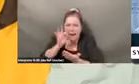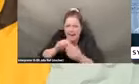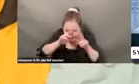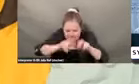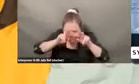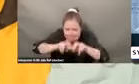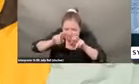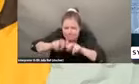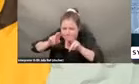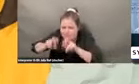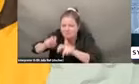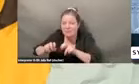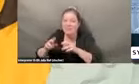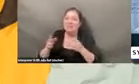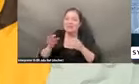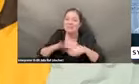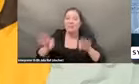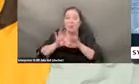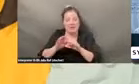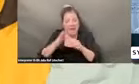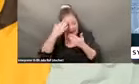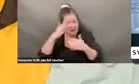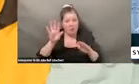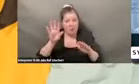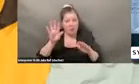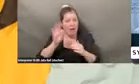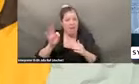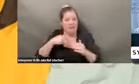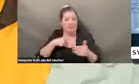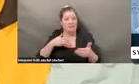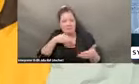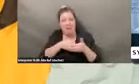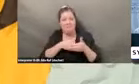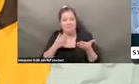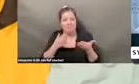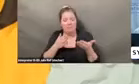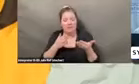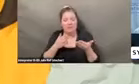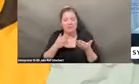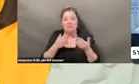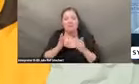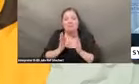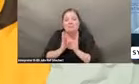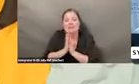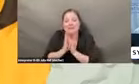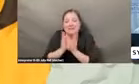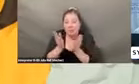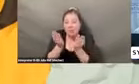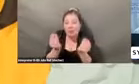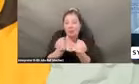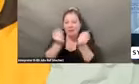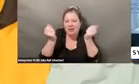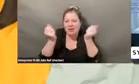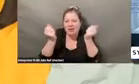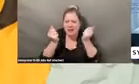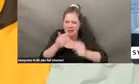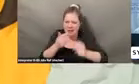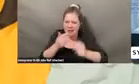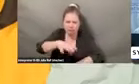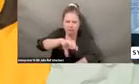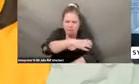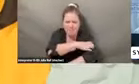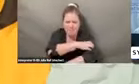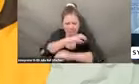message. So whenever you have the time or feel empowered, then please do provide feedback, because